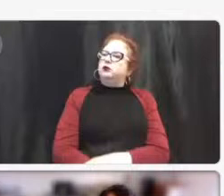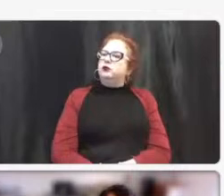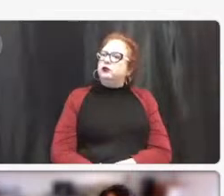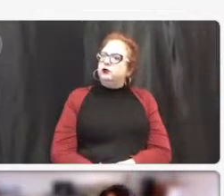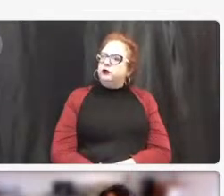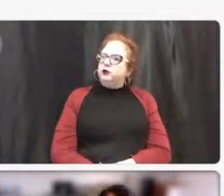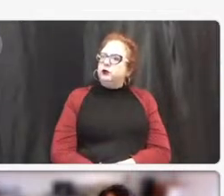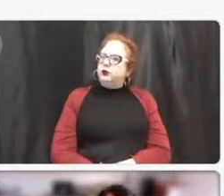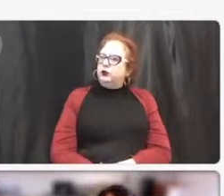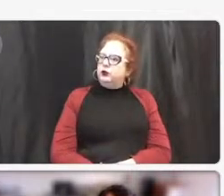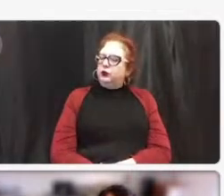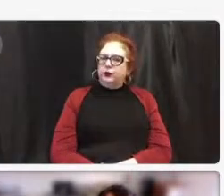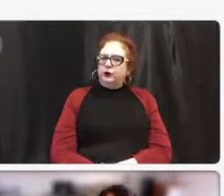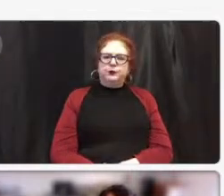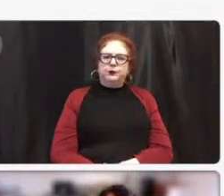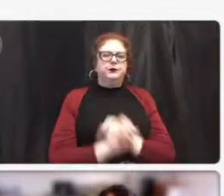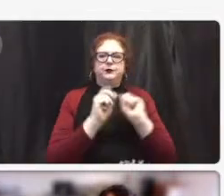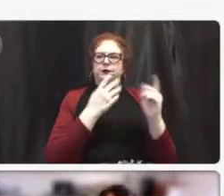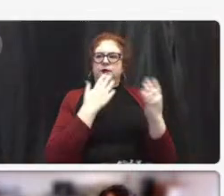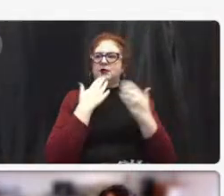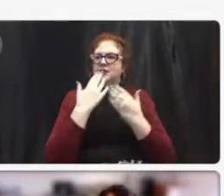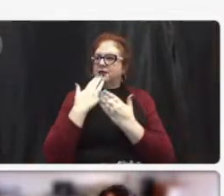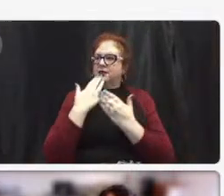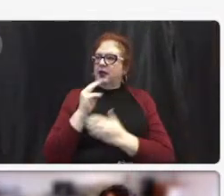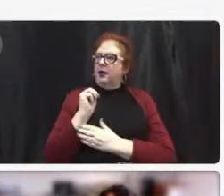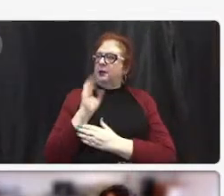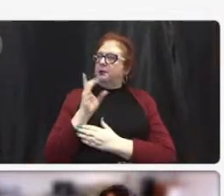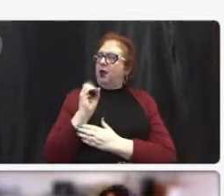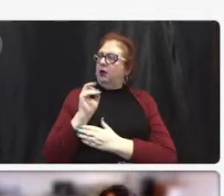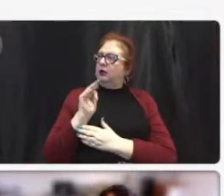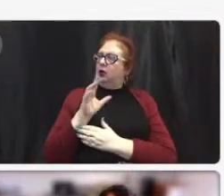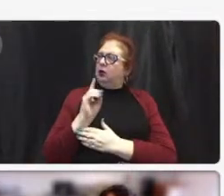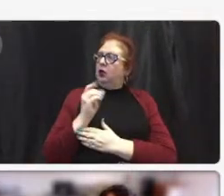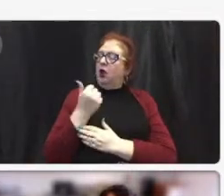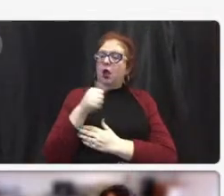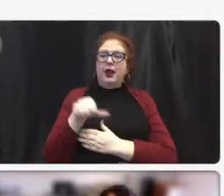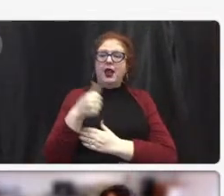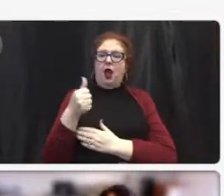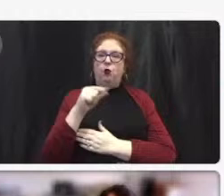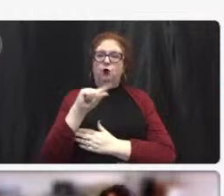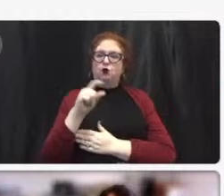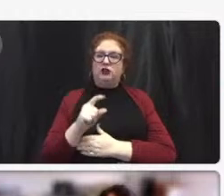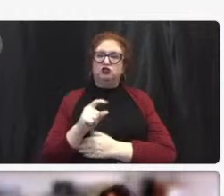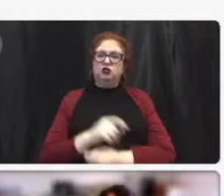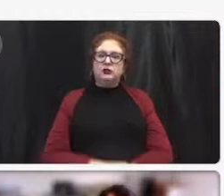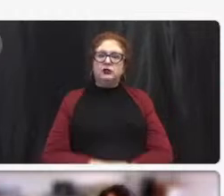All right. Thank you, Commissioner McDonald. Do any other commissioners have any other questions?